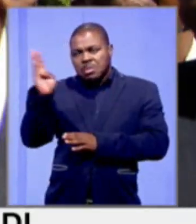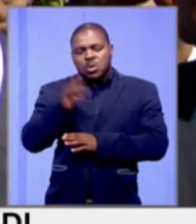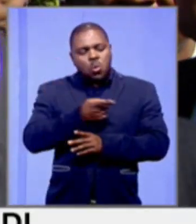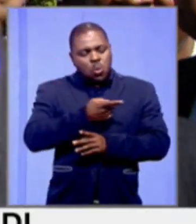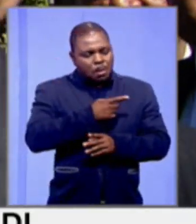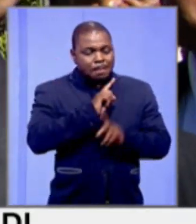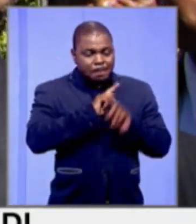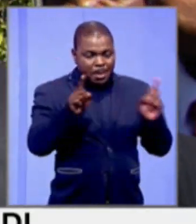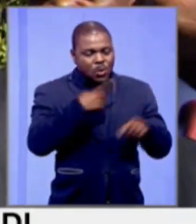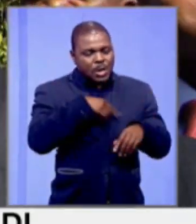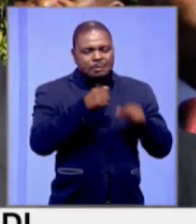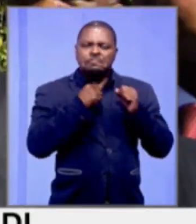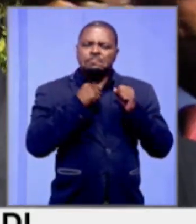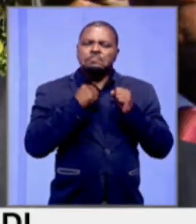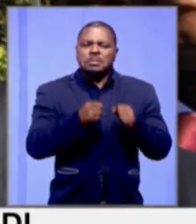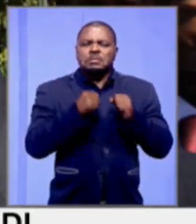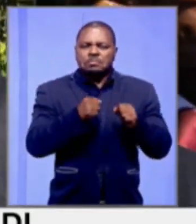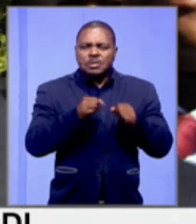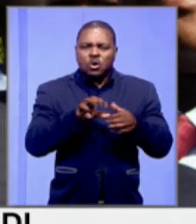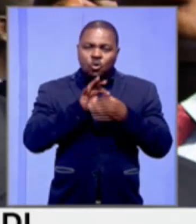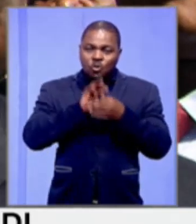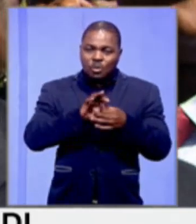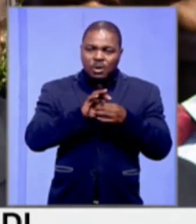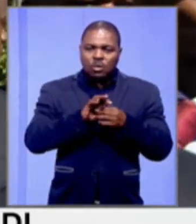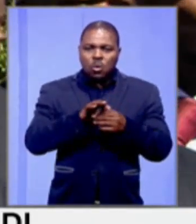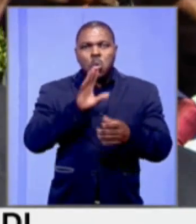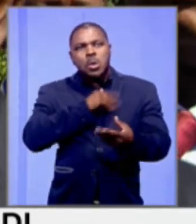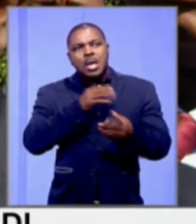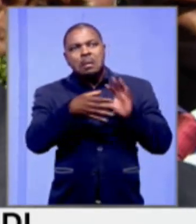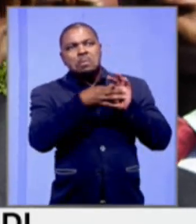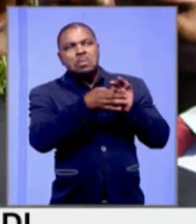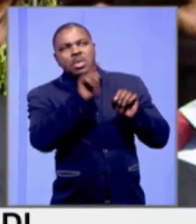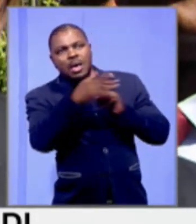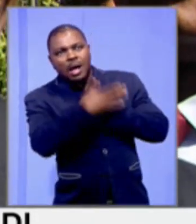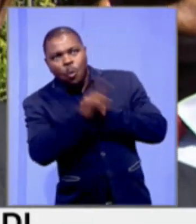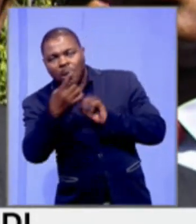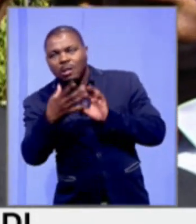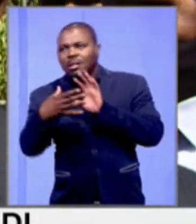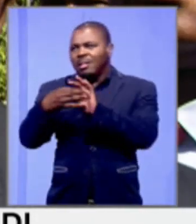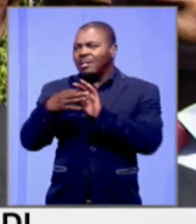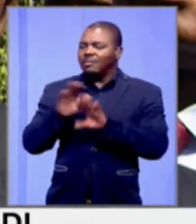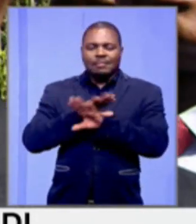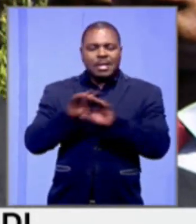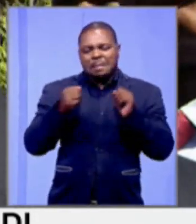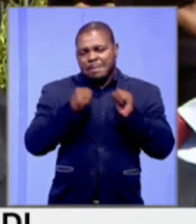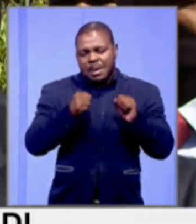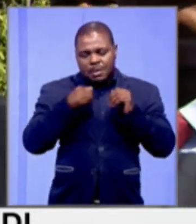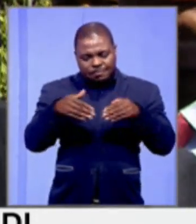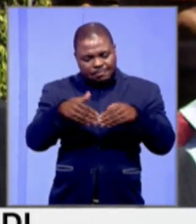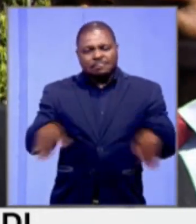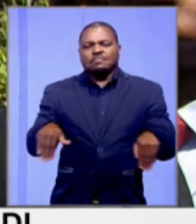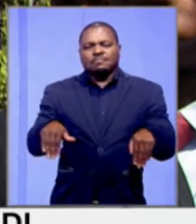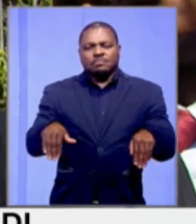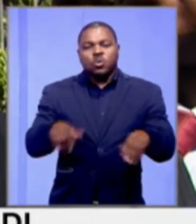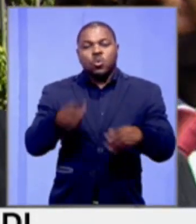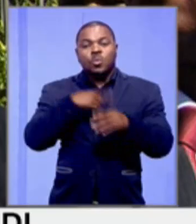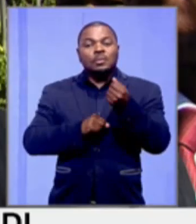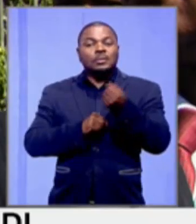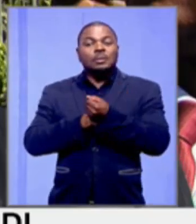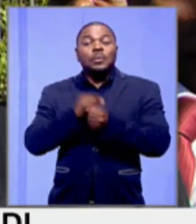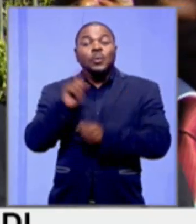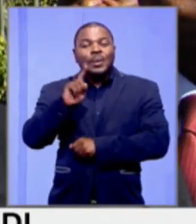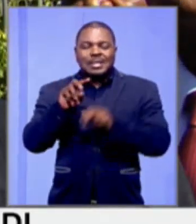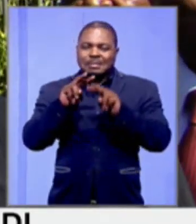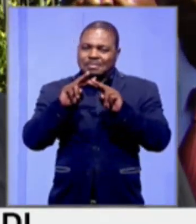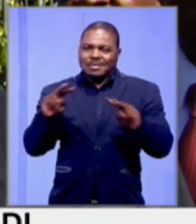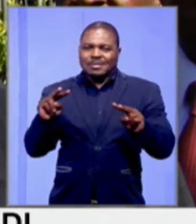committed to the non-aligned position that we have adopted, and we support peace,